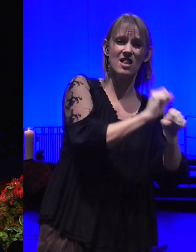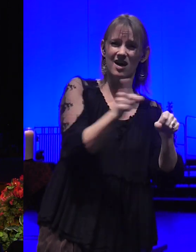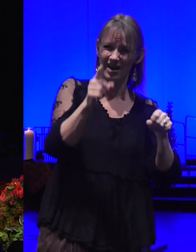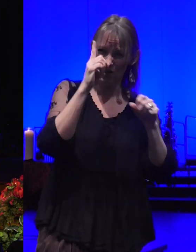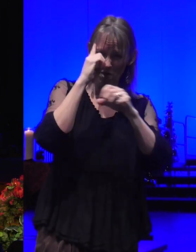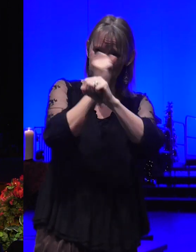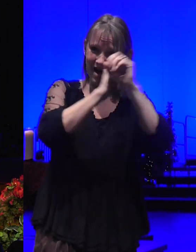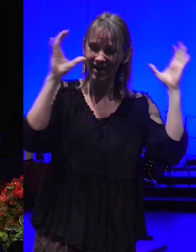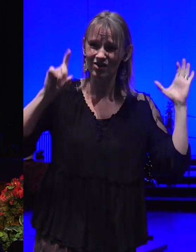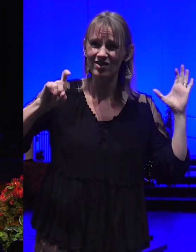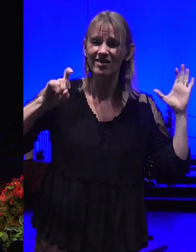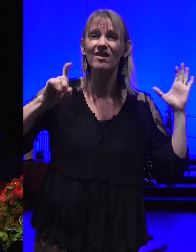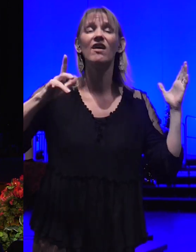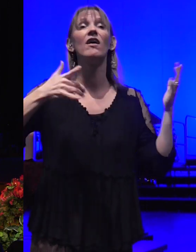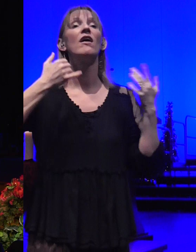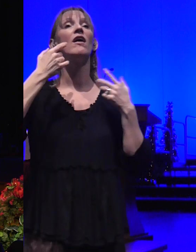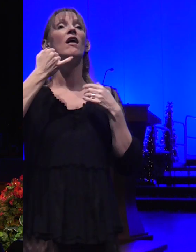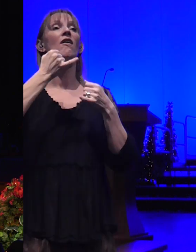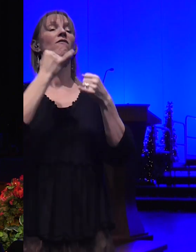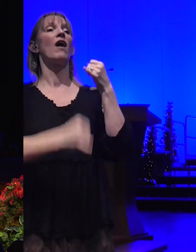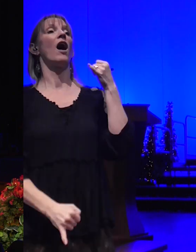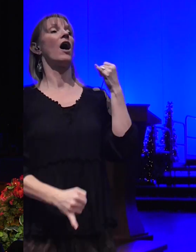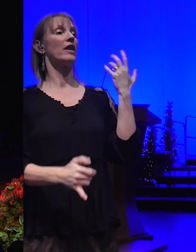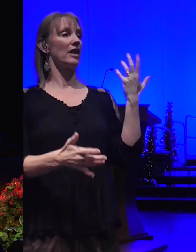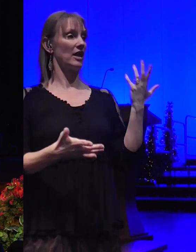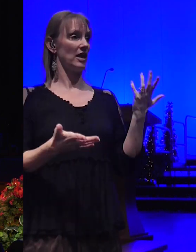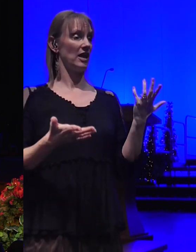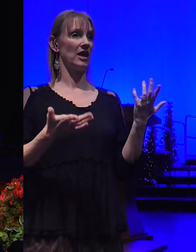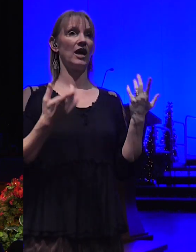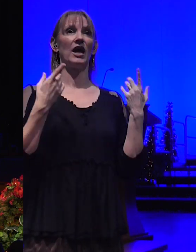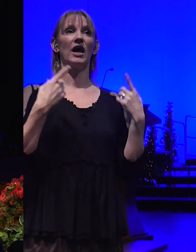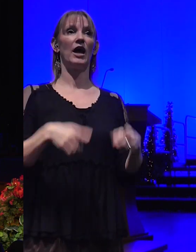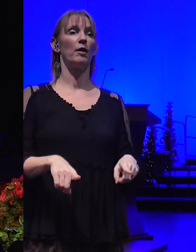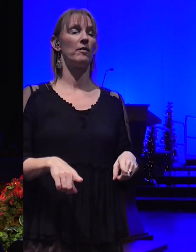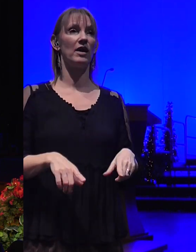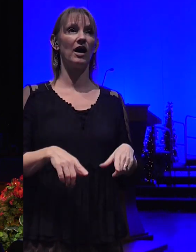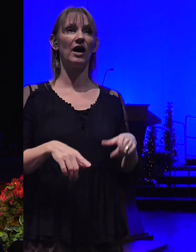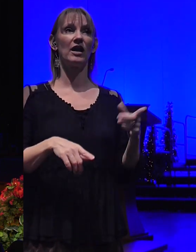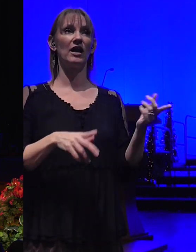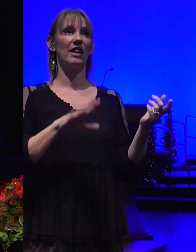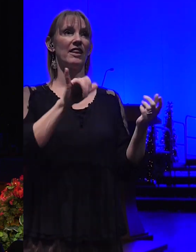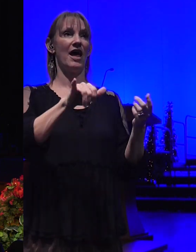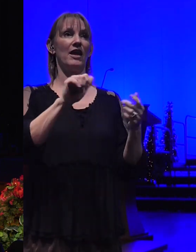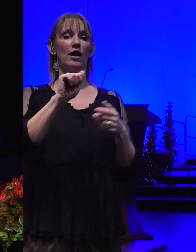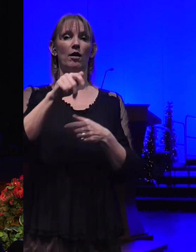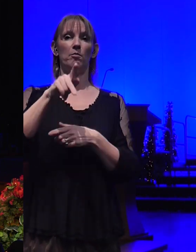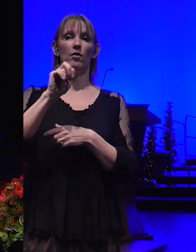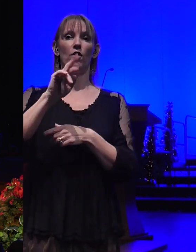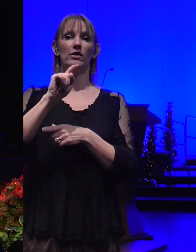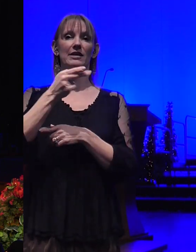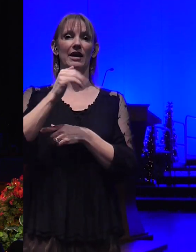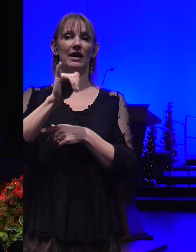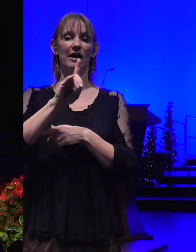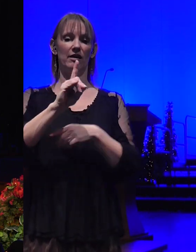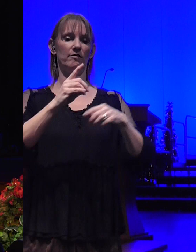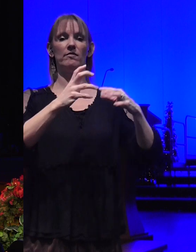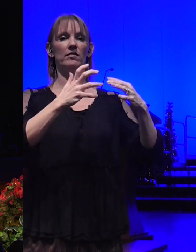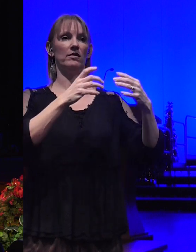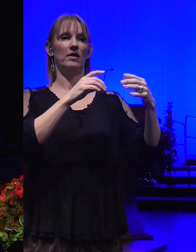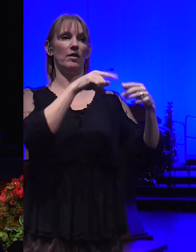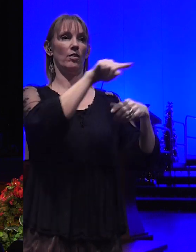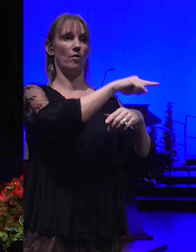that. Until finally the forces at work saw to the crumbling of apartheid, and he and the others that had